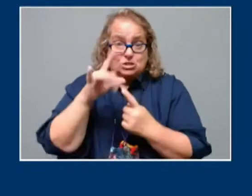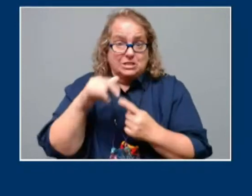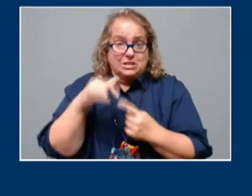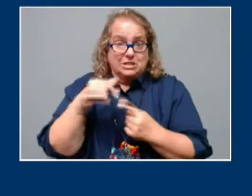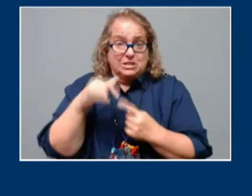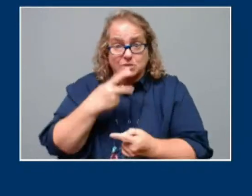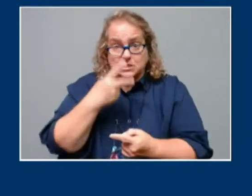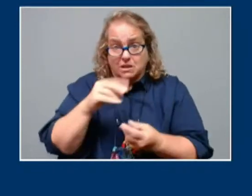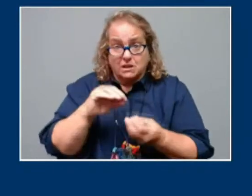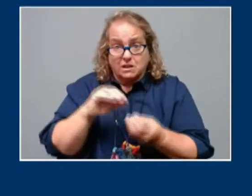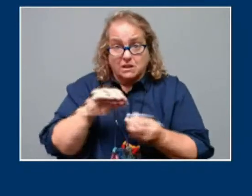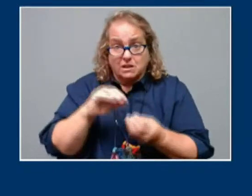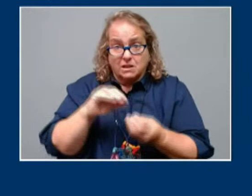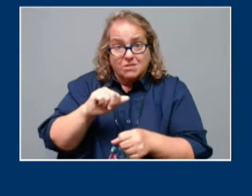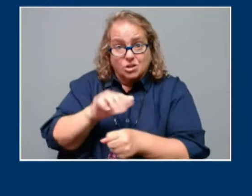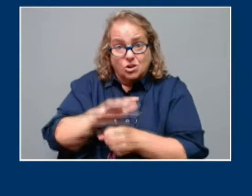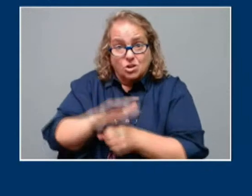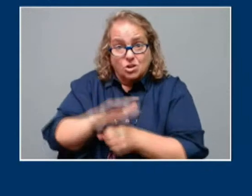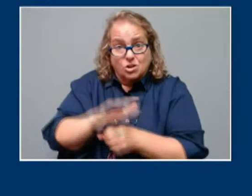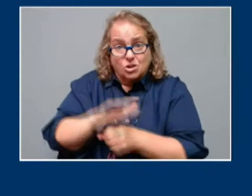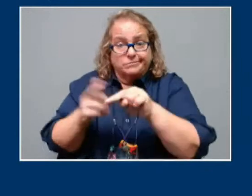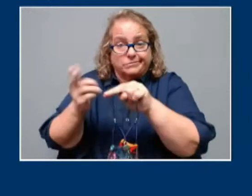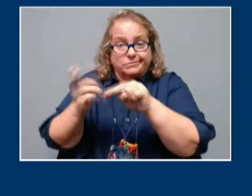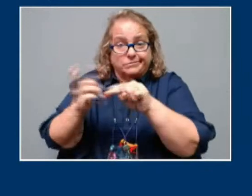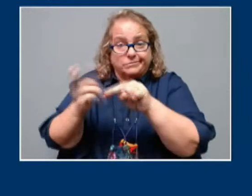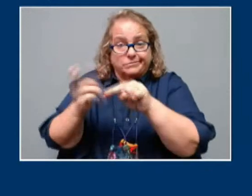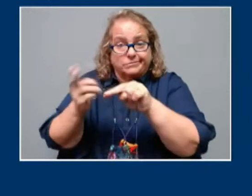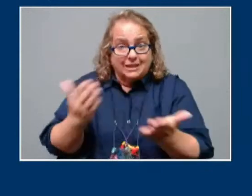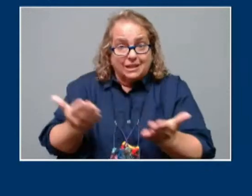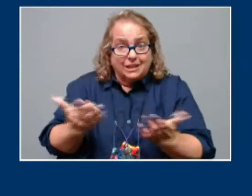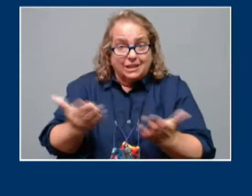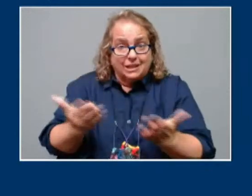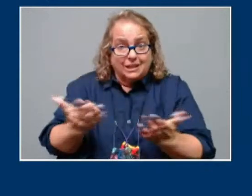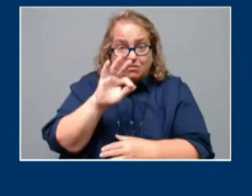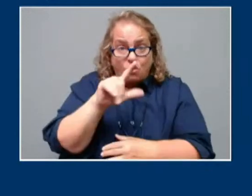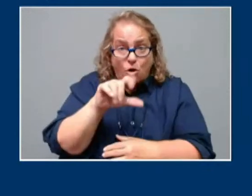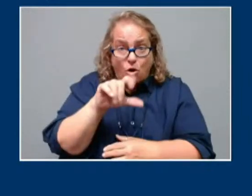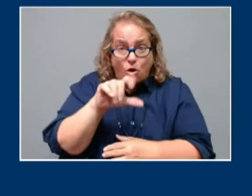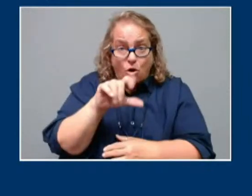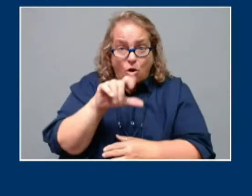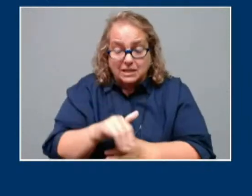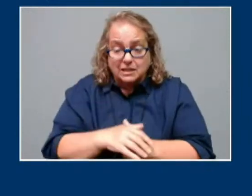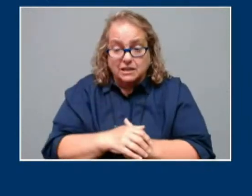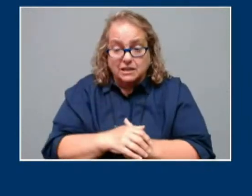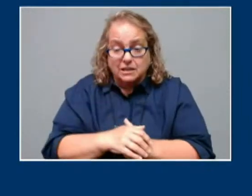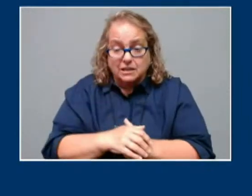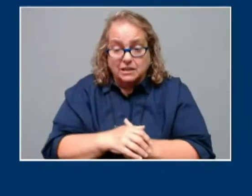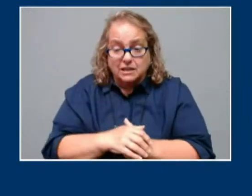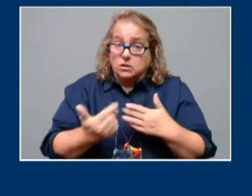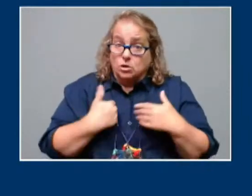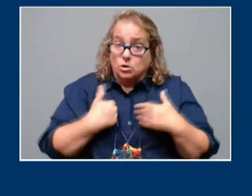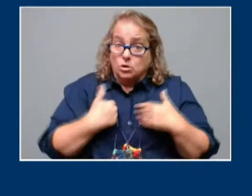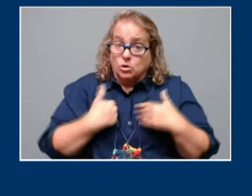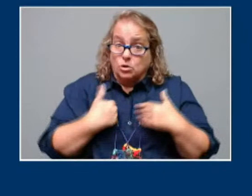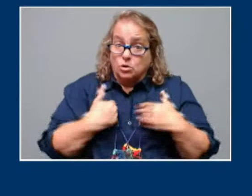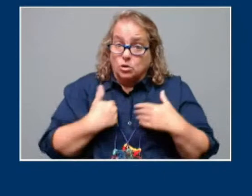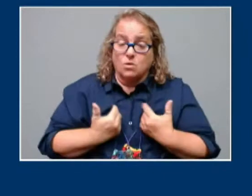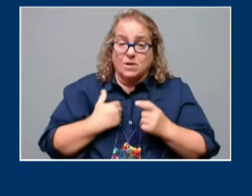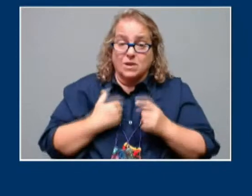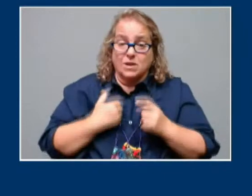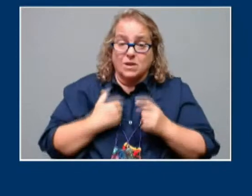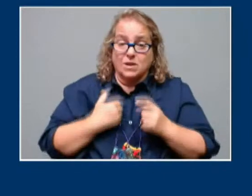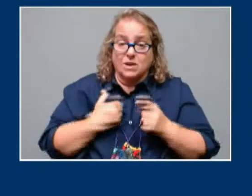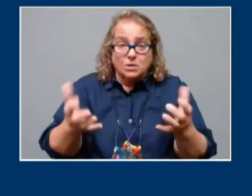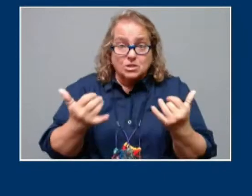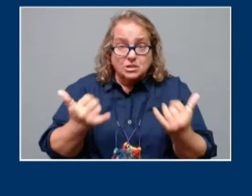rise again in far western Kentucky. Despite being tired and having given so much already, they never fail to rise